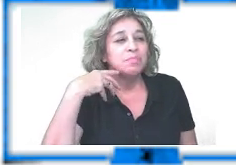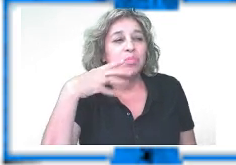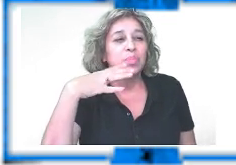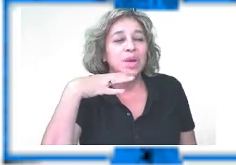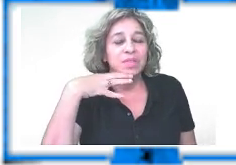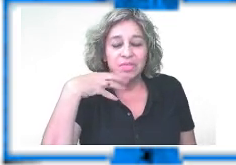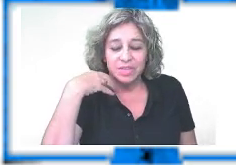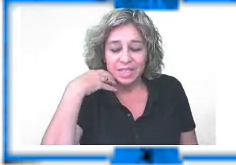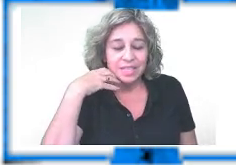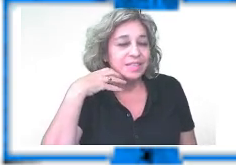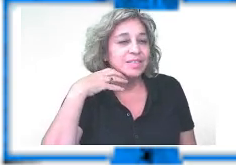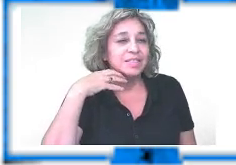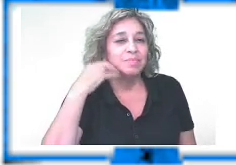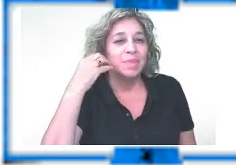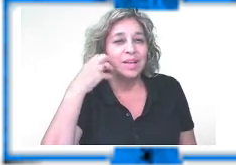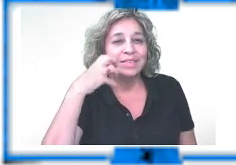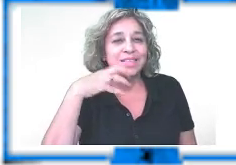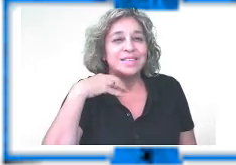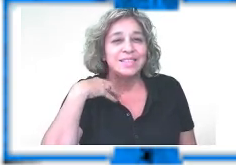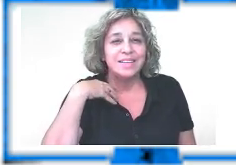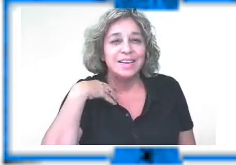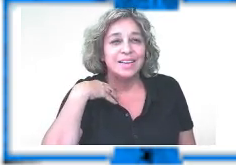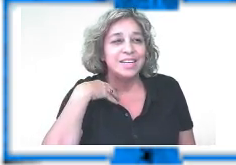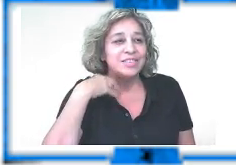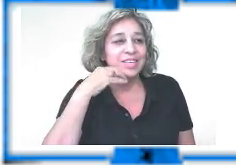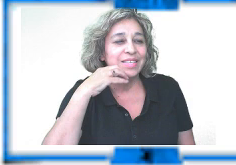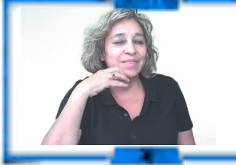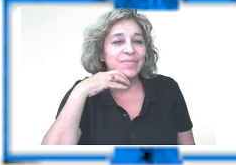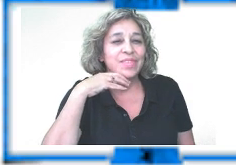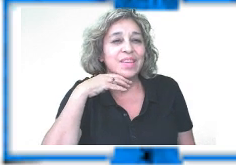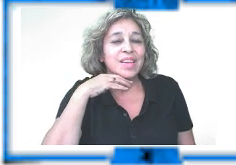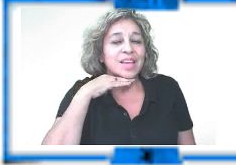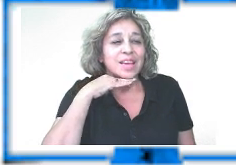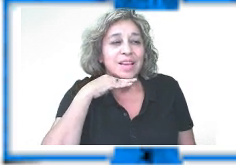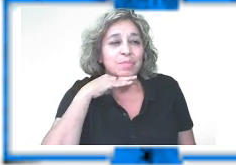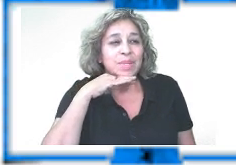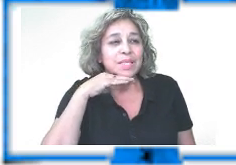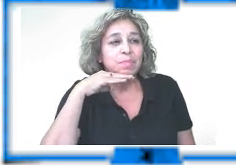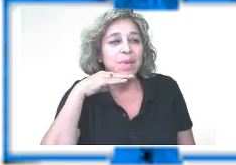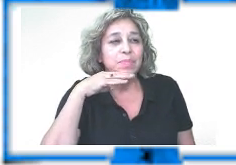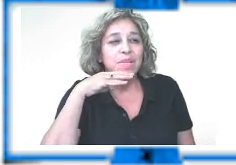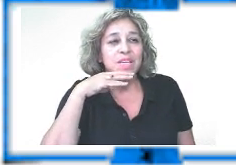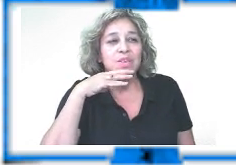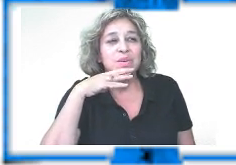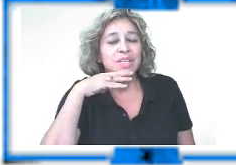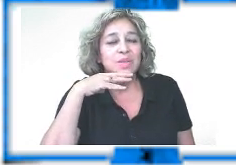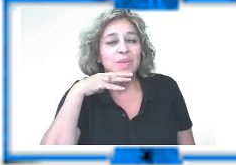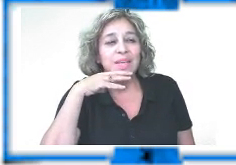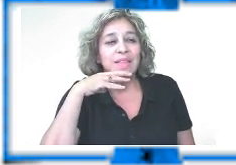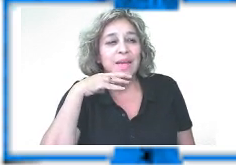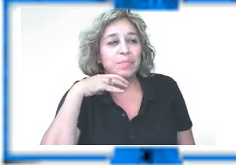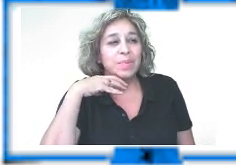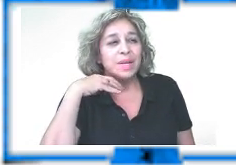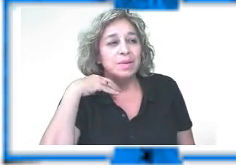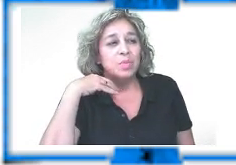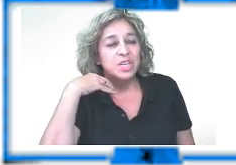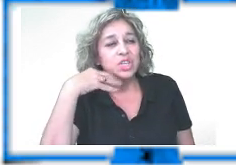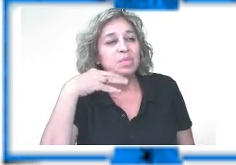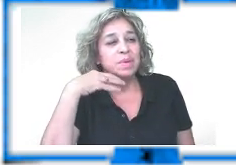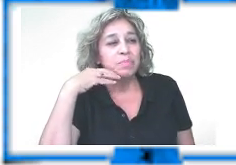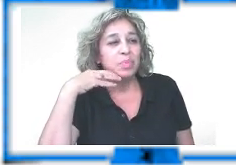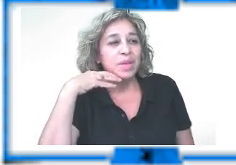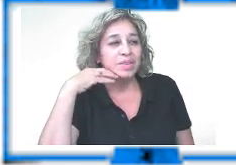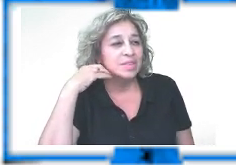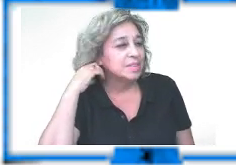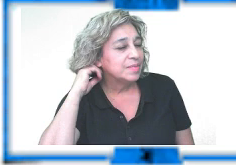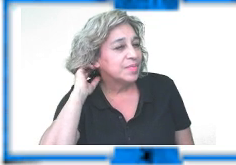be brothers, sisters, us, countries. But some people in the U.S. don't think that, but we should